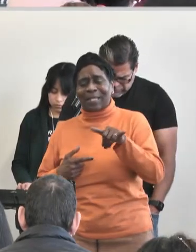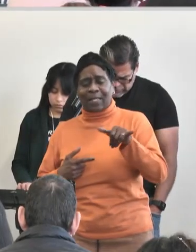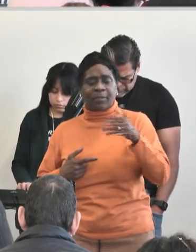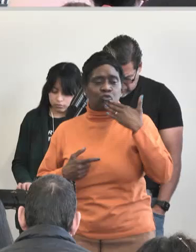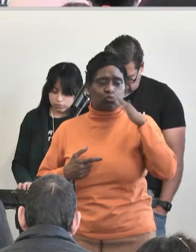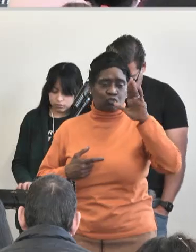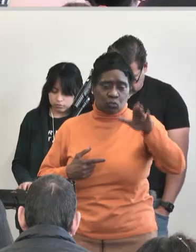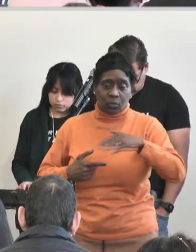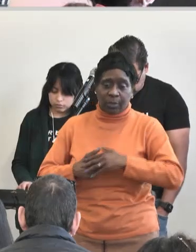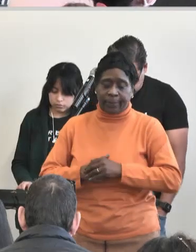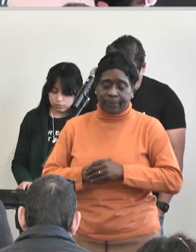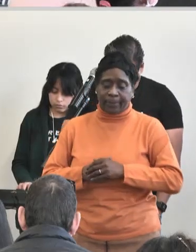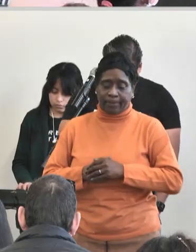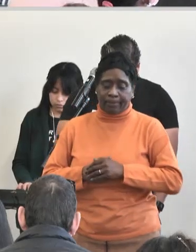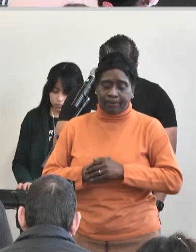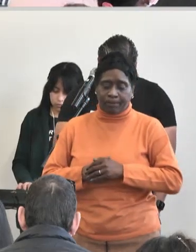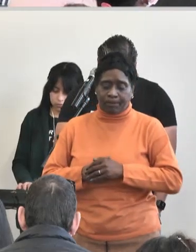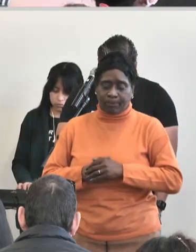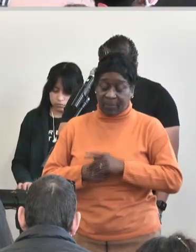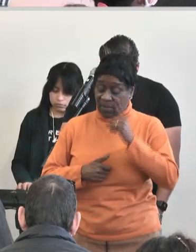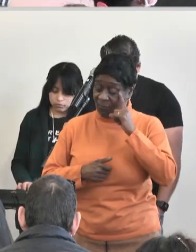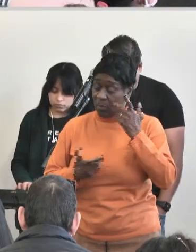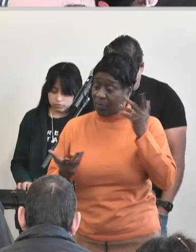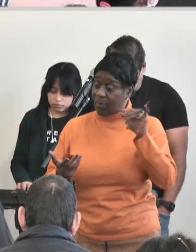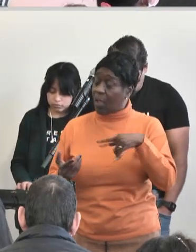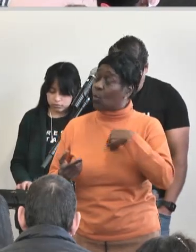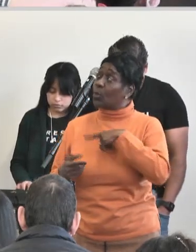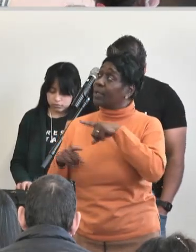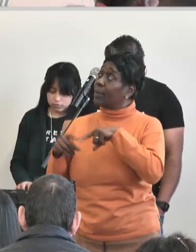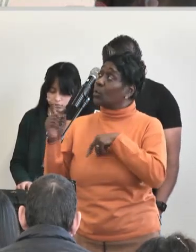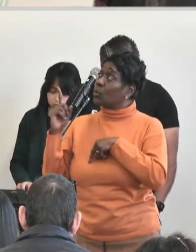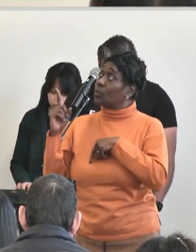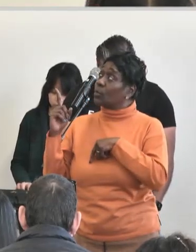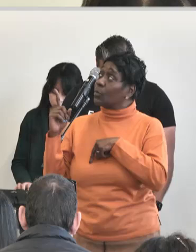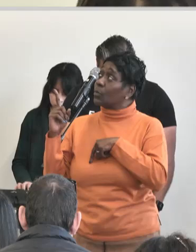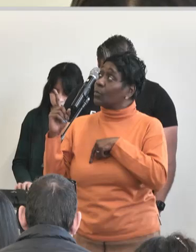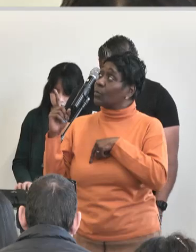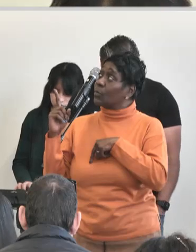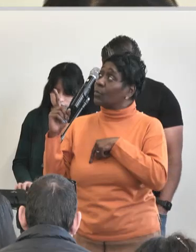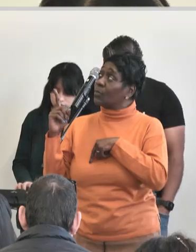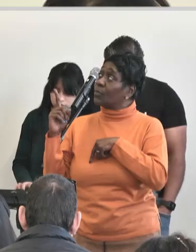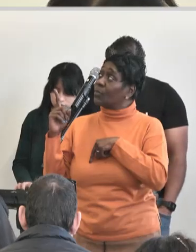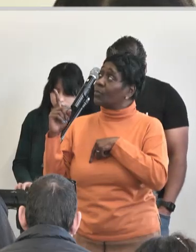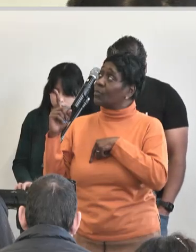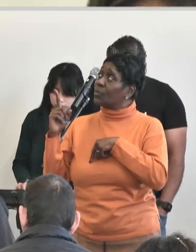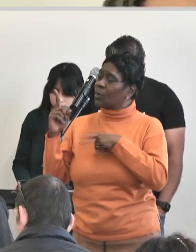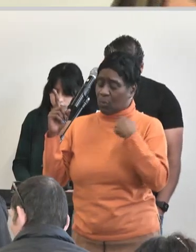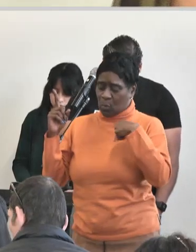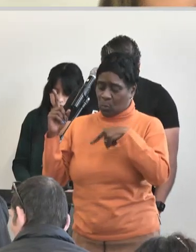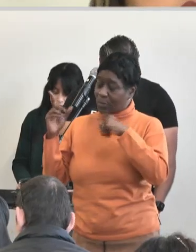Jerusalem. Como la diferencia que hubo en Jerusalén. And for this, we depend on you. Y con esto dependemos de ti. And